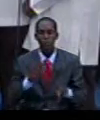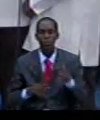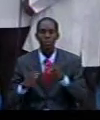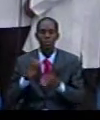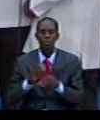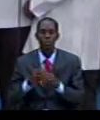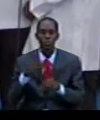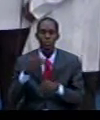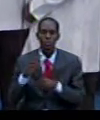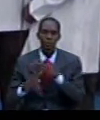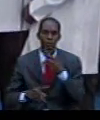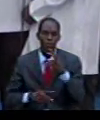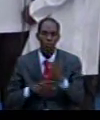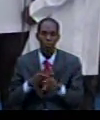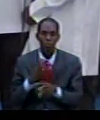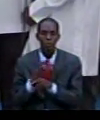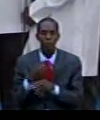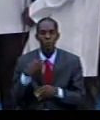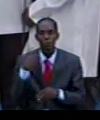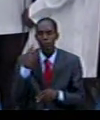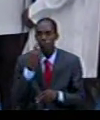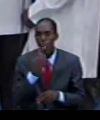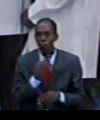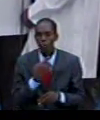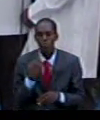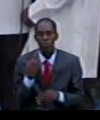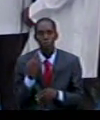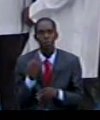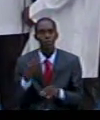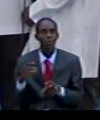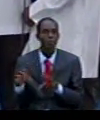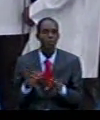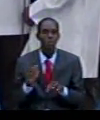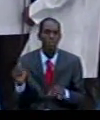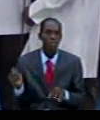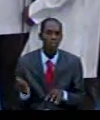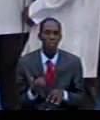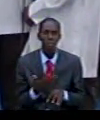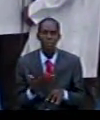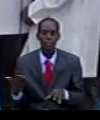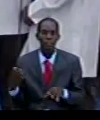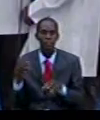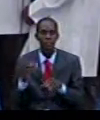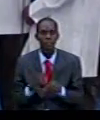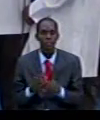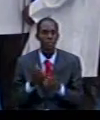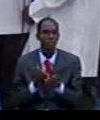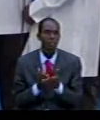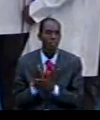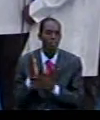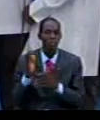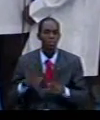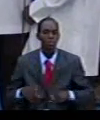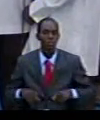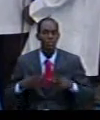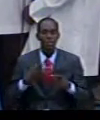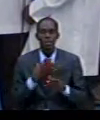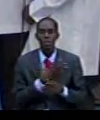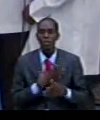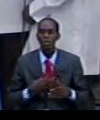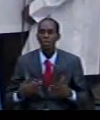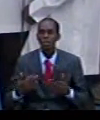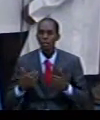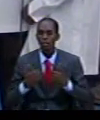the world who do the right things, live the right lives, and have their goals